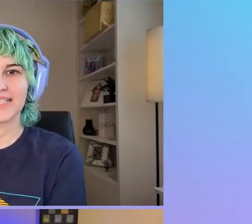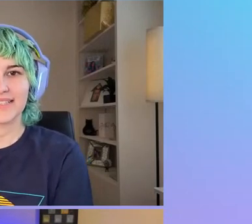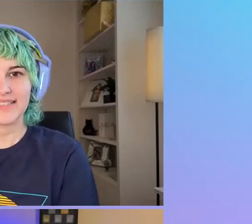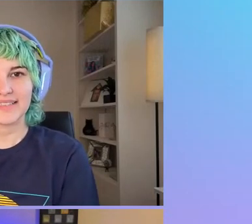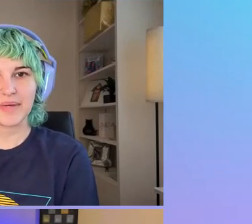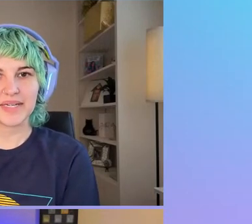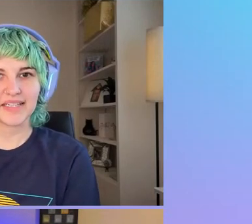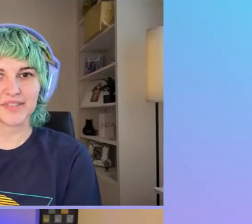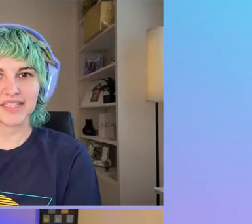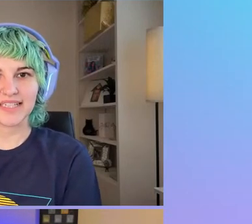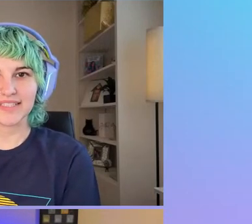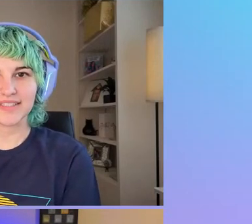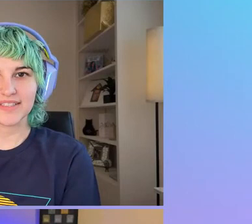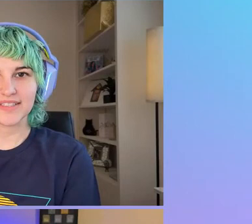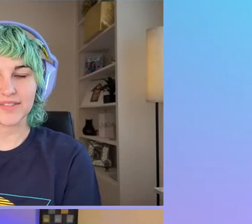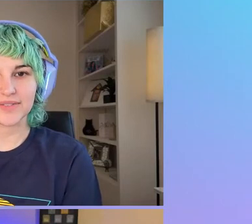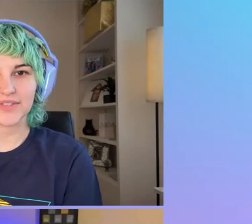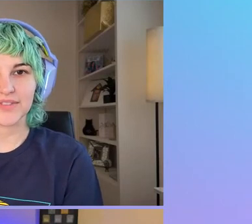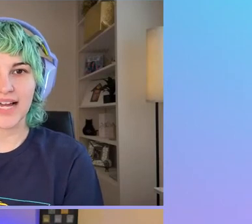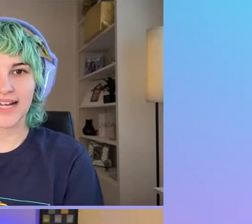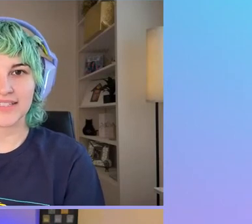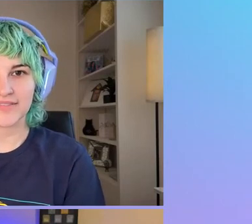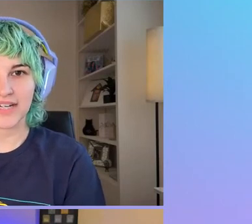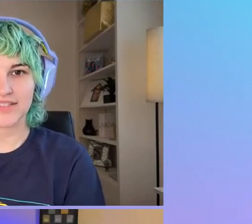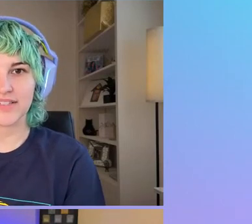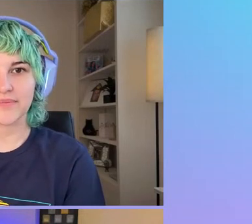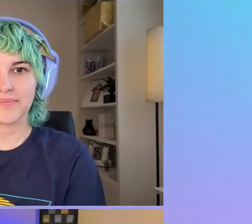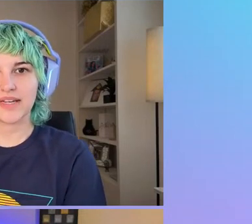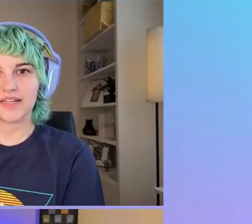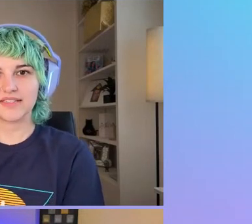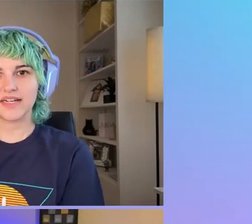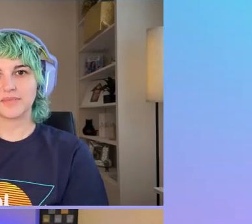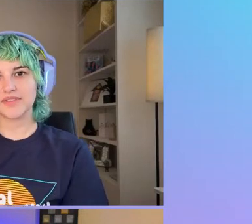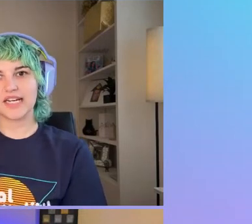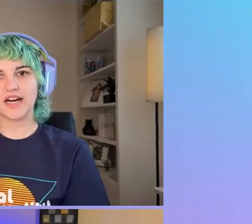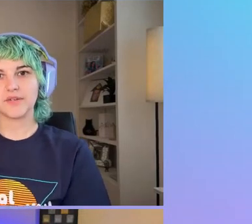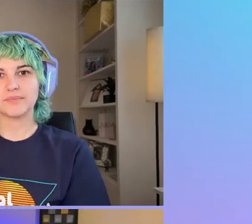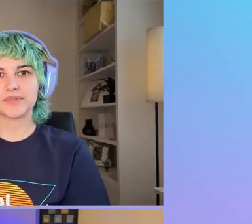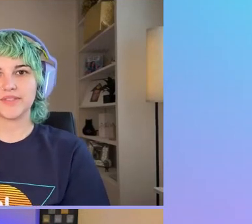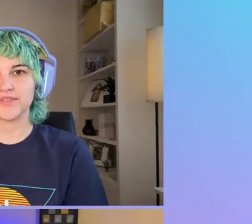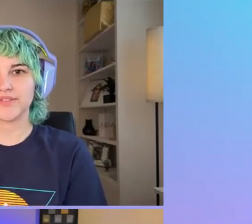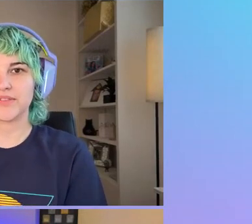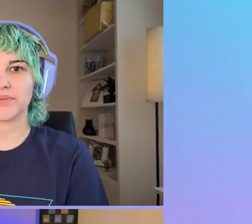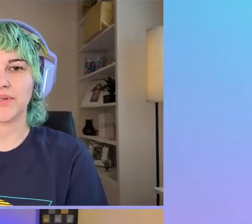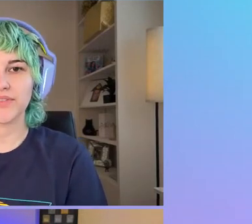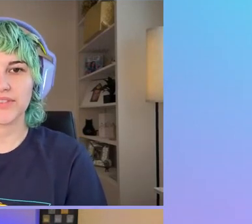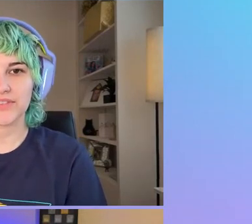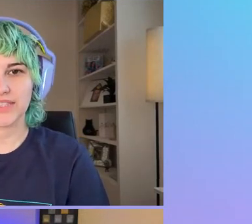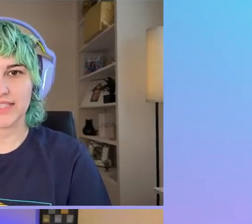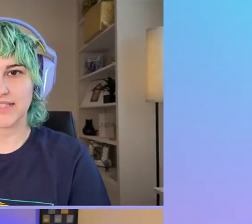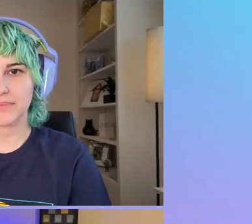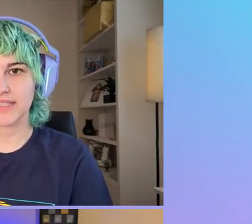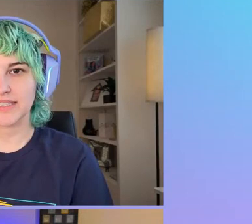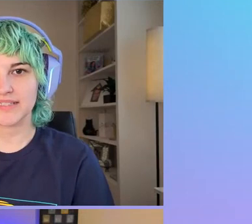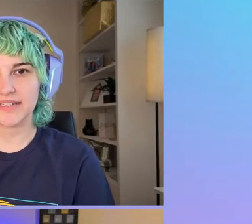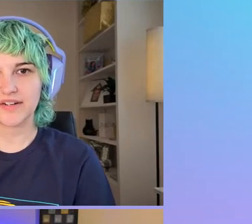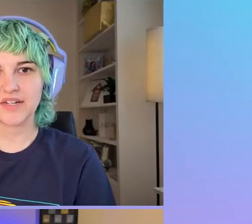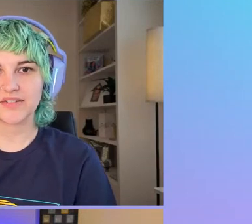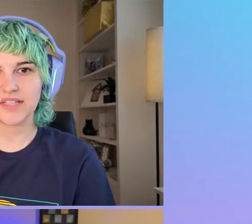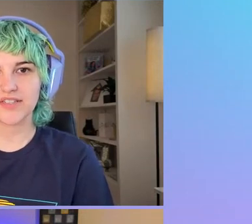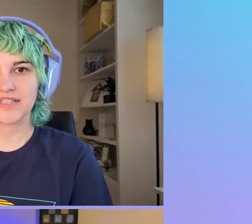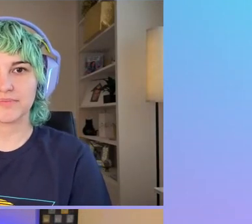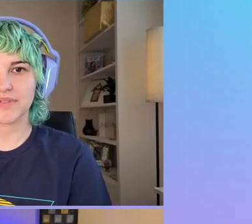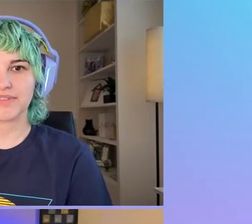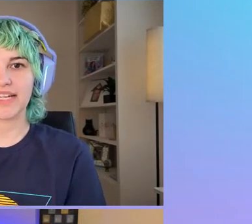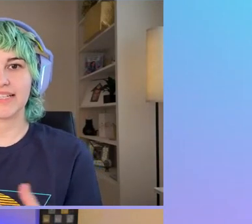Awesome. Maybe on a related note to Ax Advisor, is it able to help users approach certain accessibility